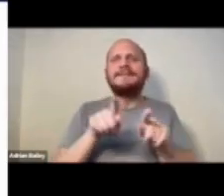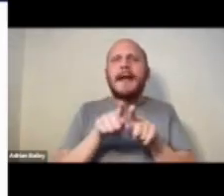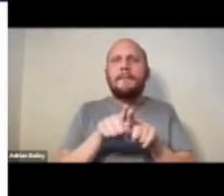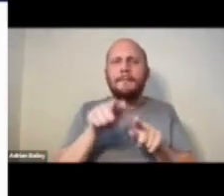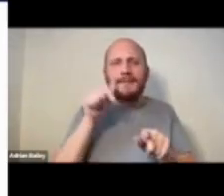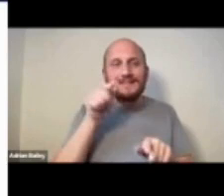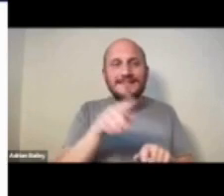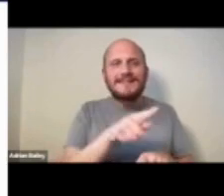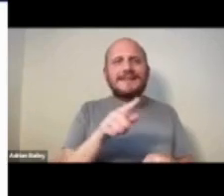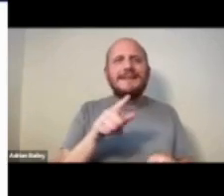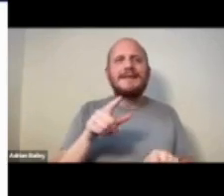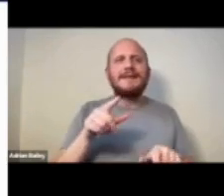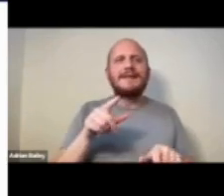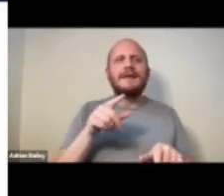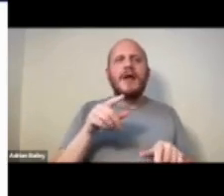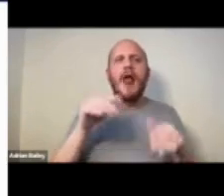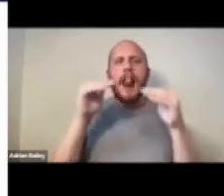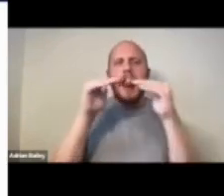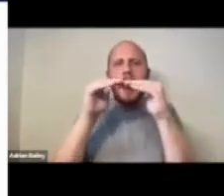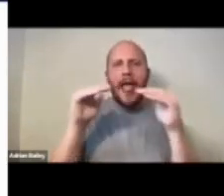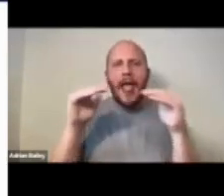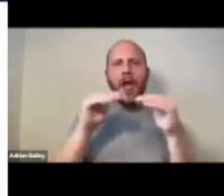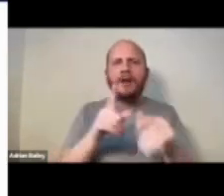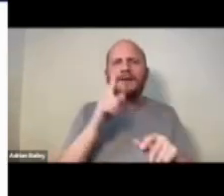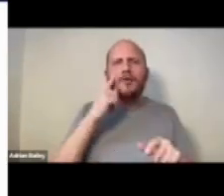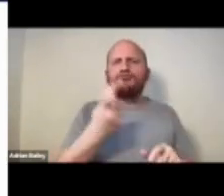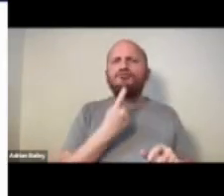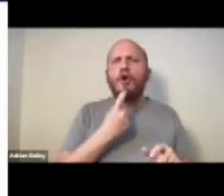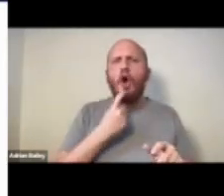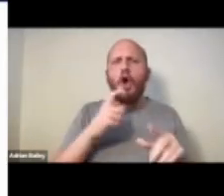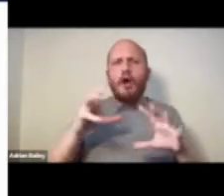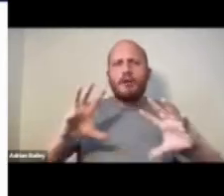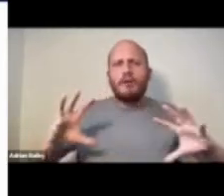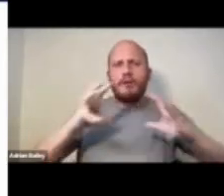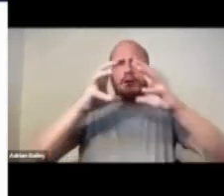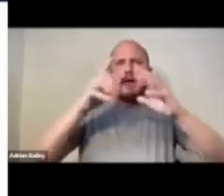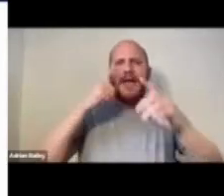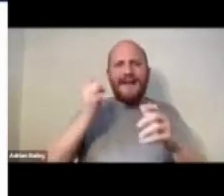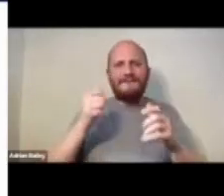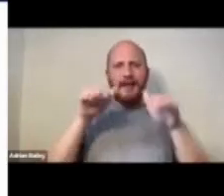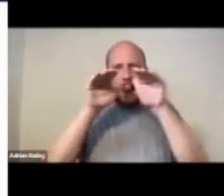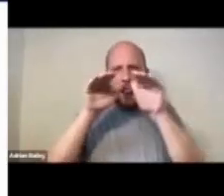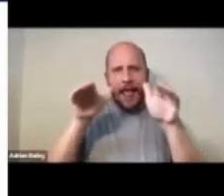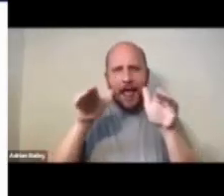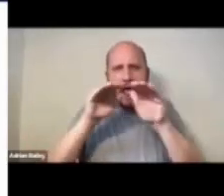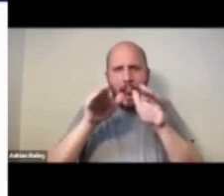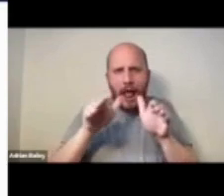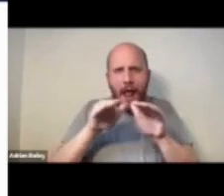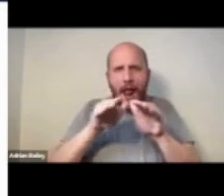an ice cream sundae, the different layers. We want to sample in a way that reflects all of